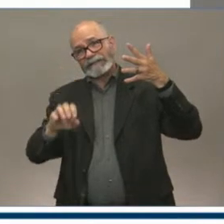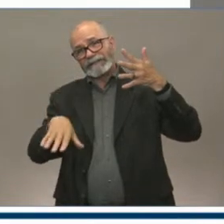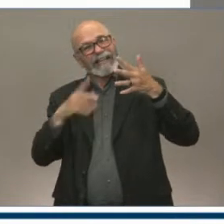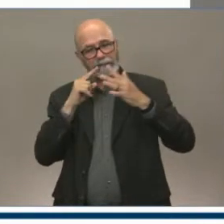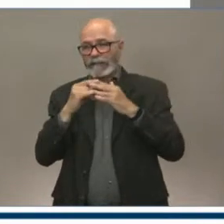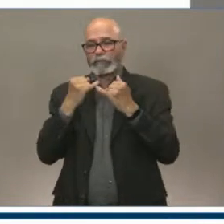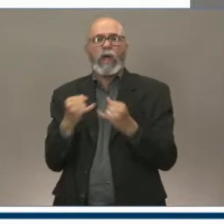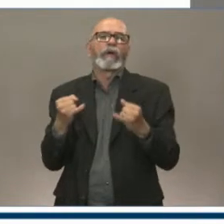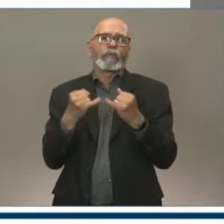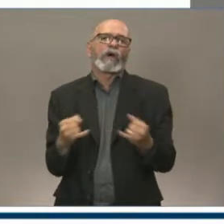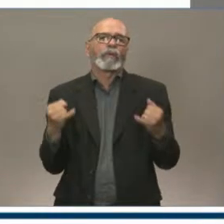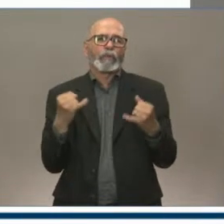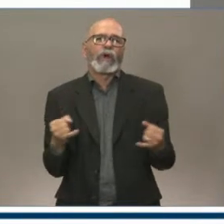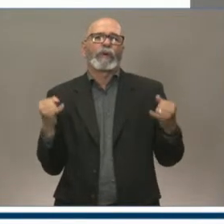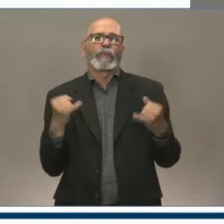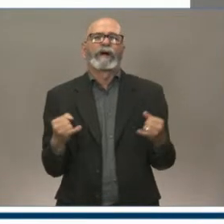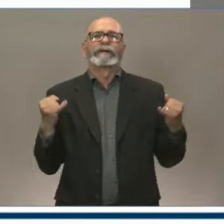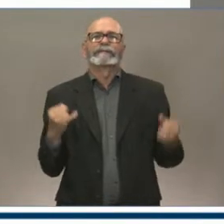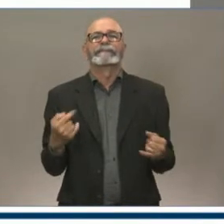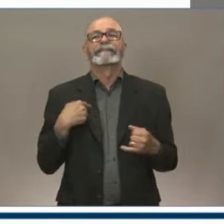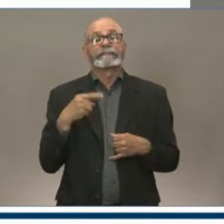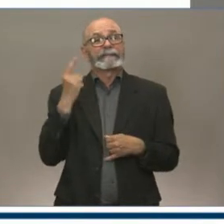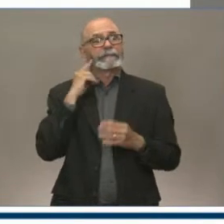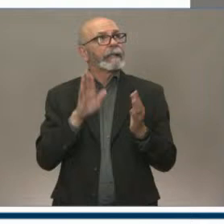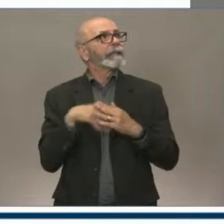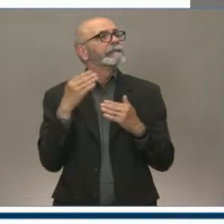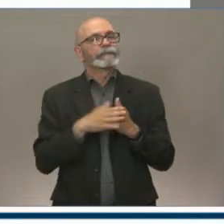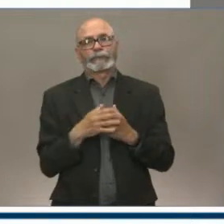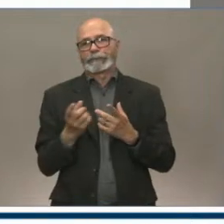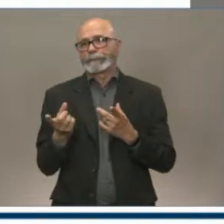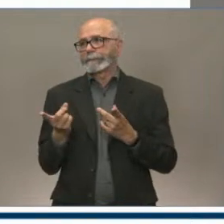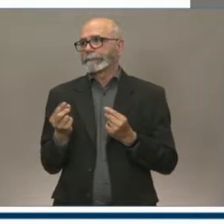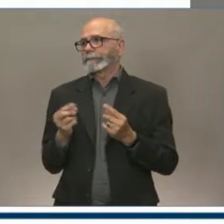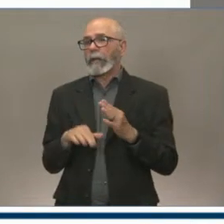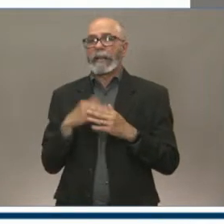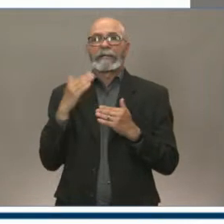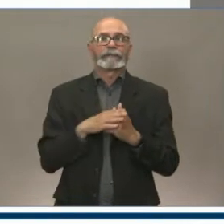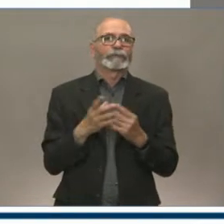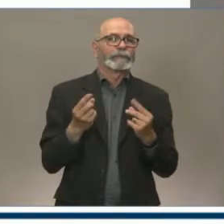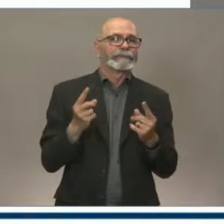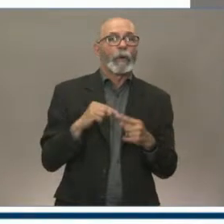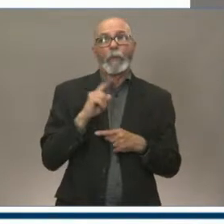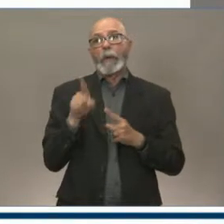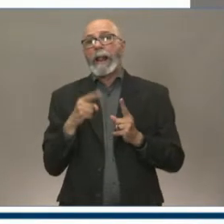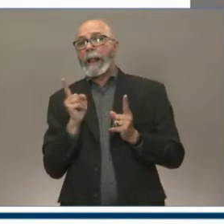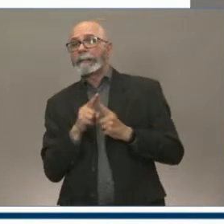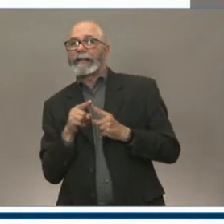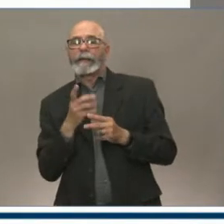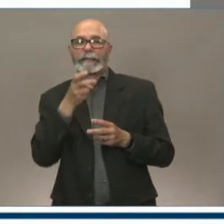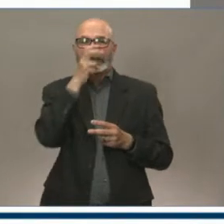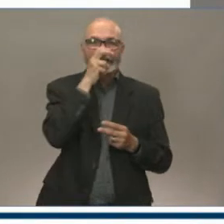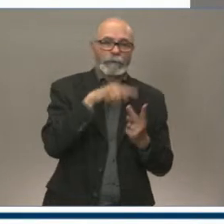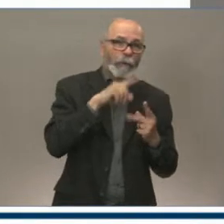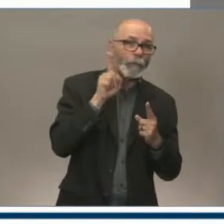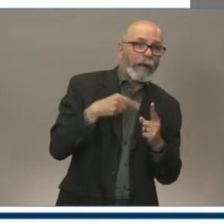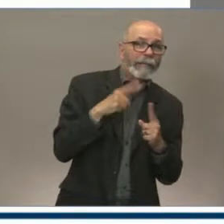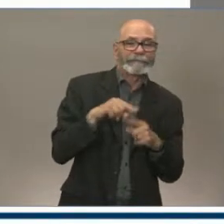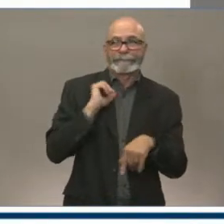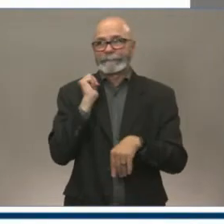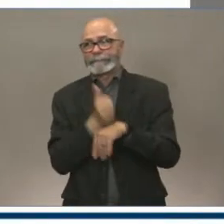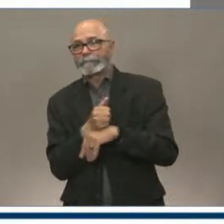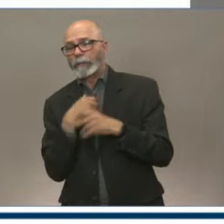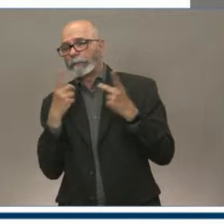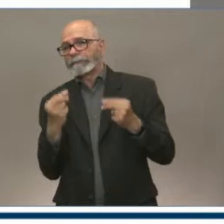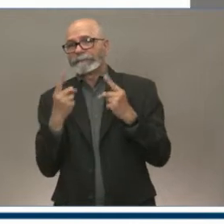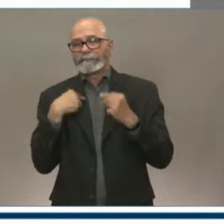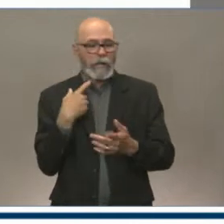about what's the next set of restrictions and when do we put them in place. There's a lot of discussion and thinking that goes into that,